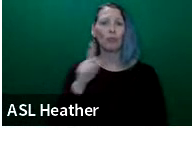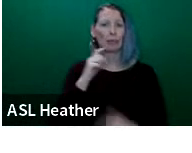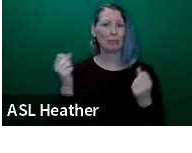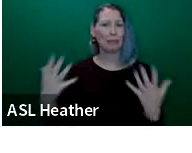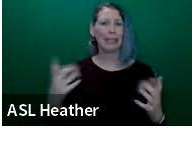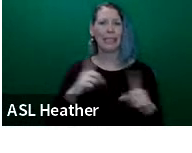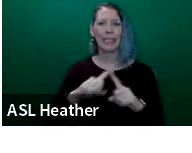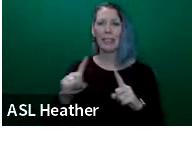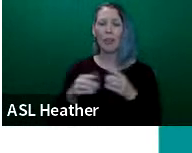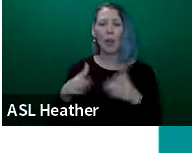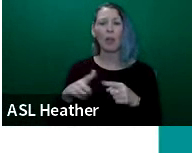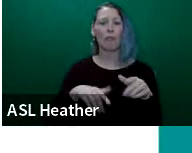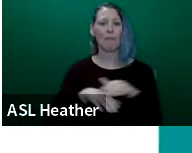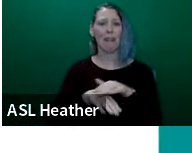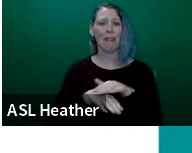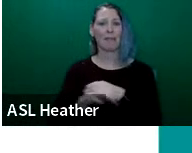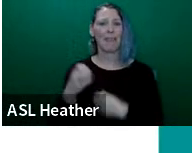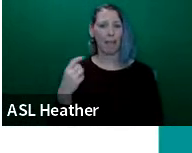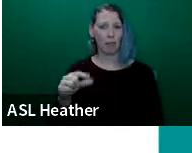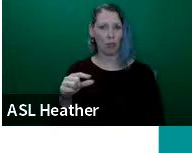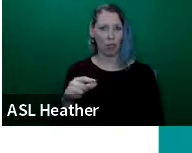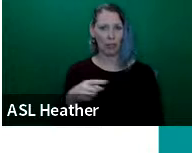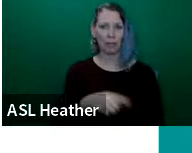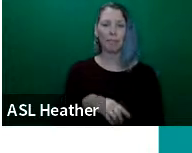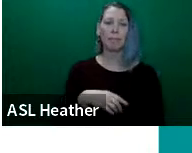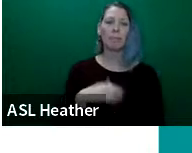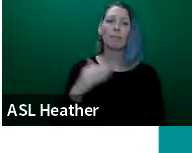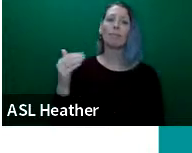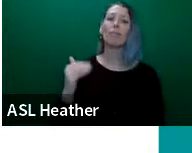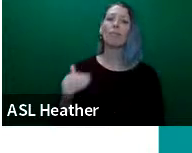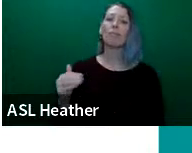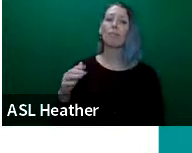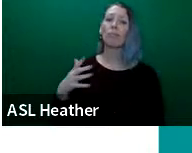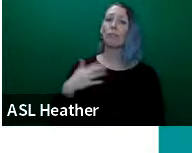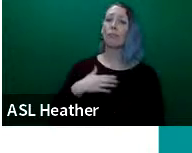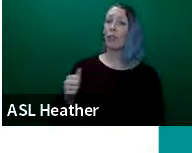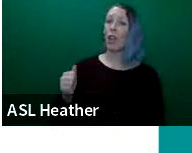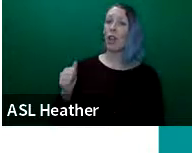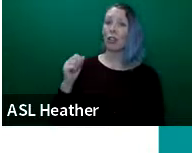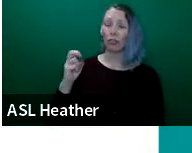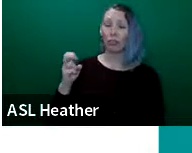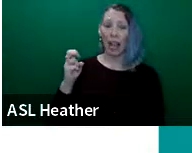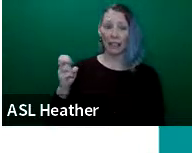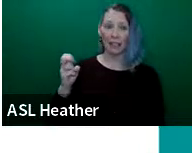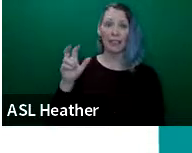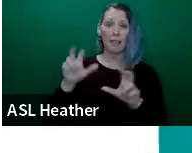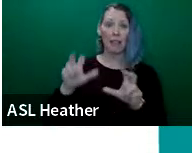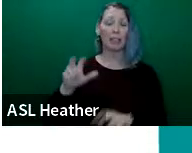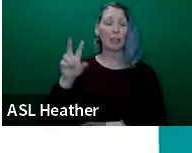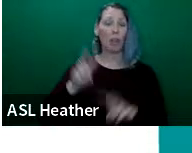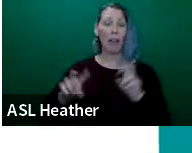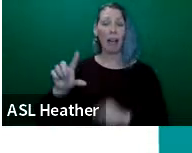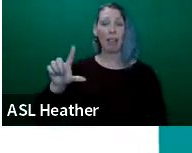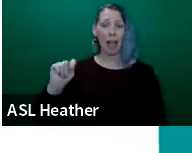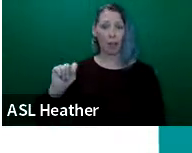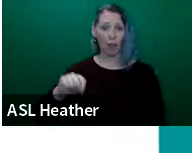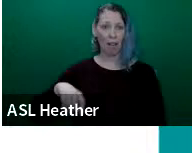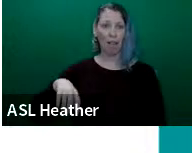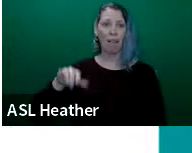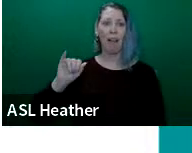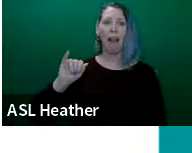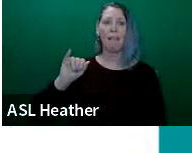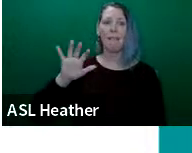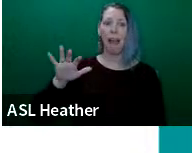at Evergreen. Let's go to the next slide. So the preferred transit investment looks at light rail, I-5